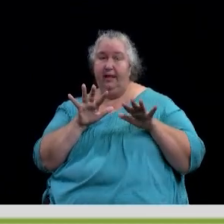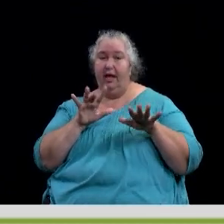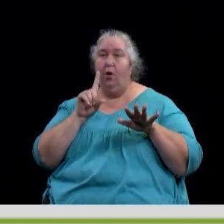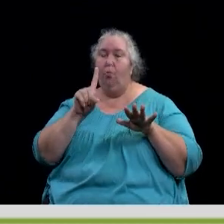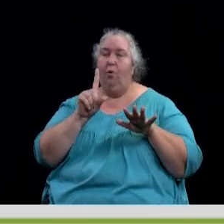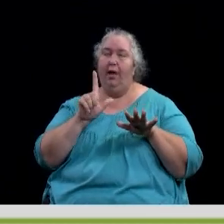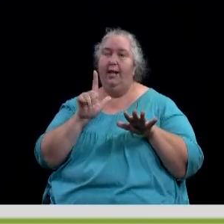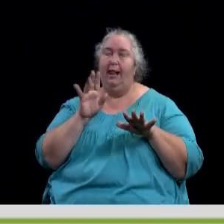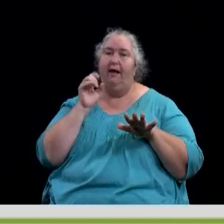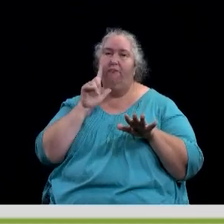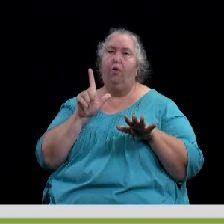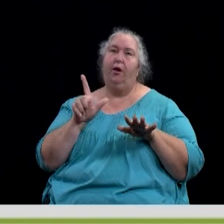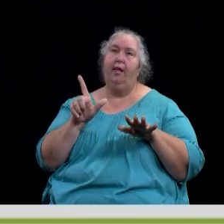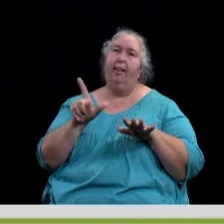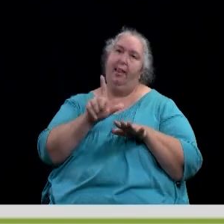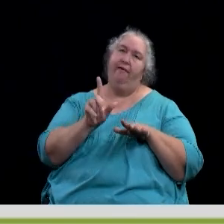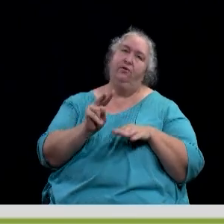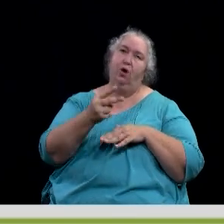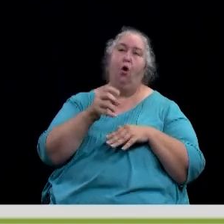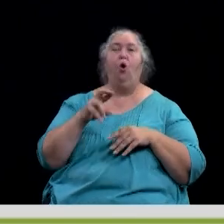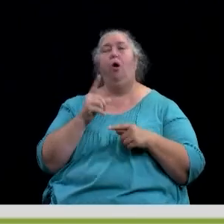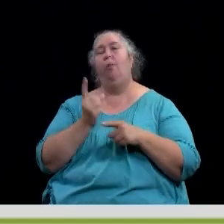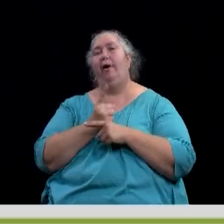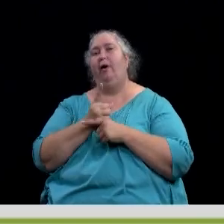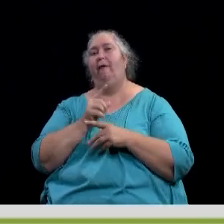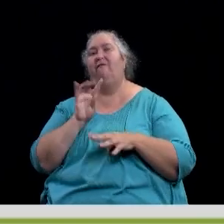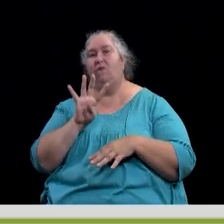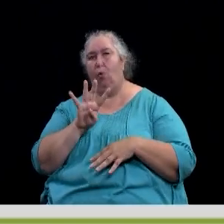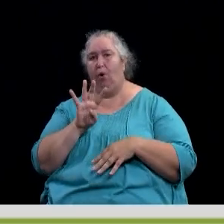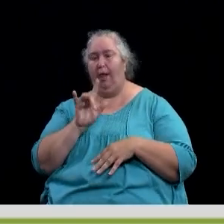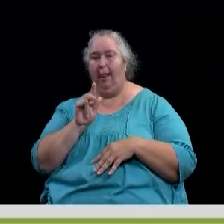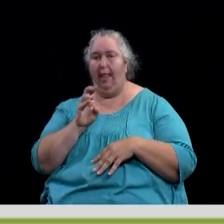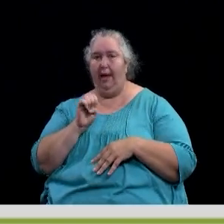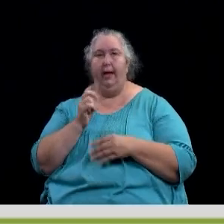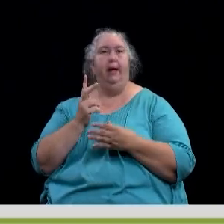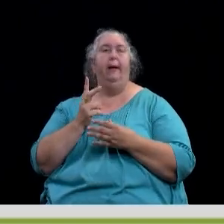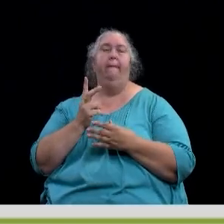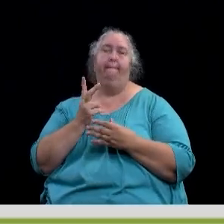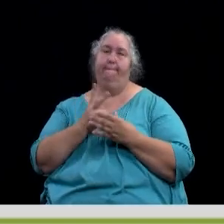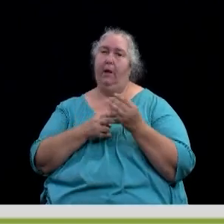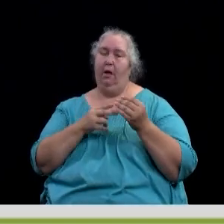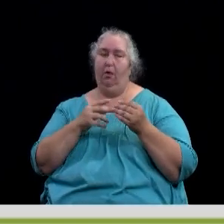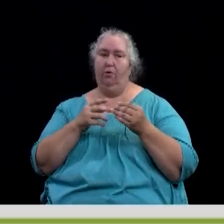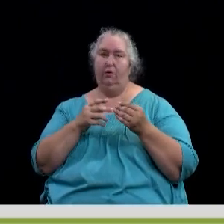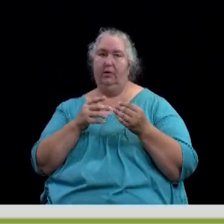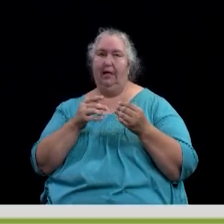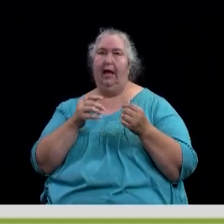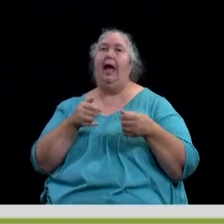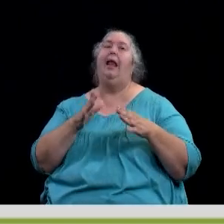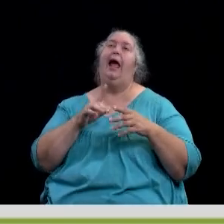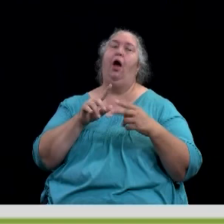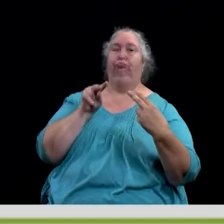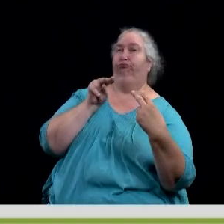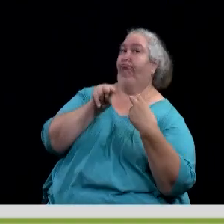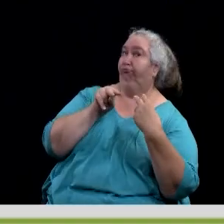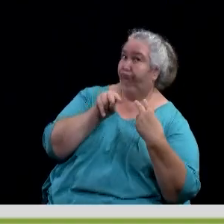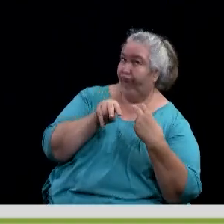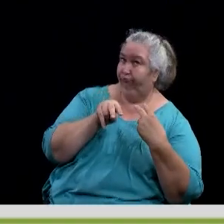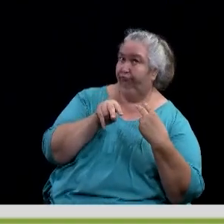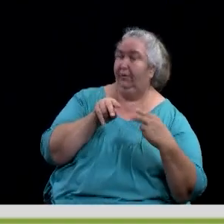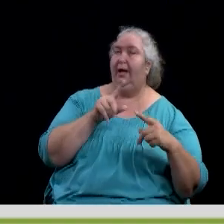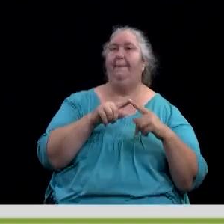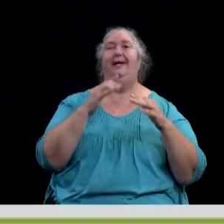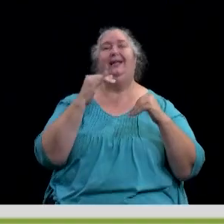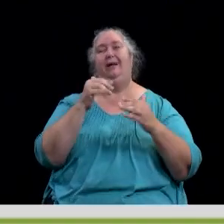section. Both options offer 2 lanes of travel in each direction, but provide limited parking opportunities due to the number of